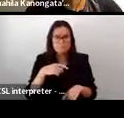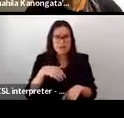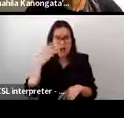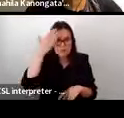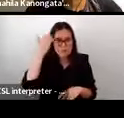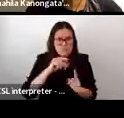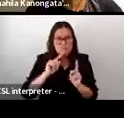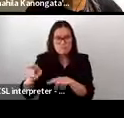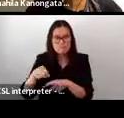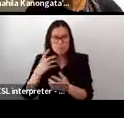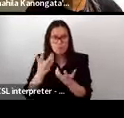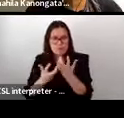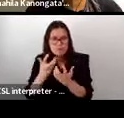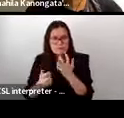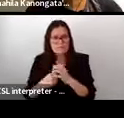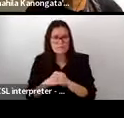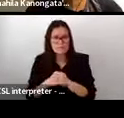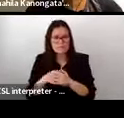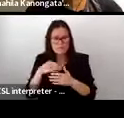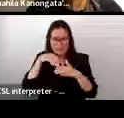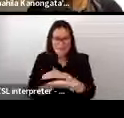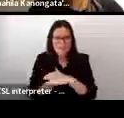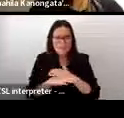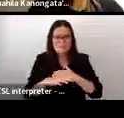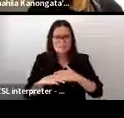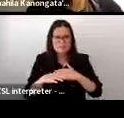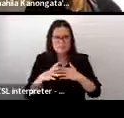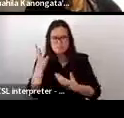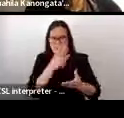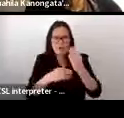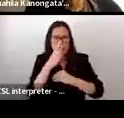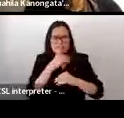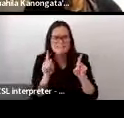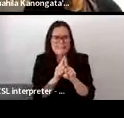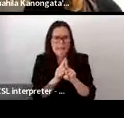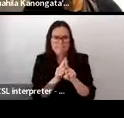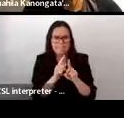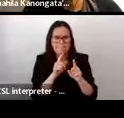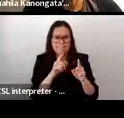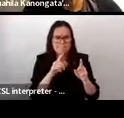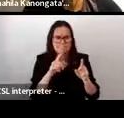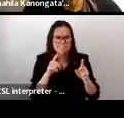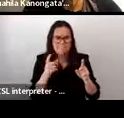competitive basis. This bill does not remove a single barrier they face.